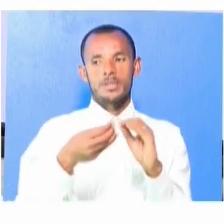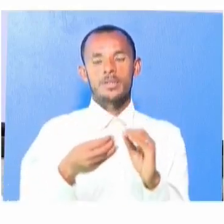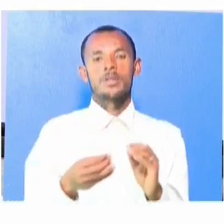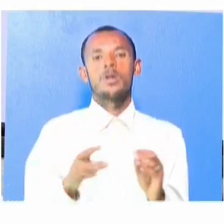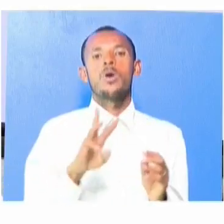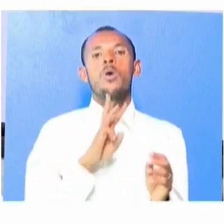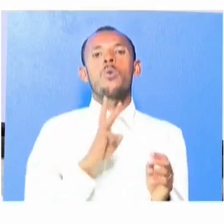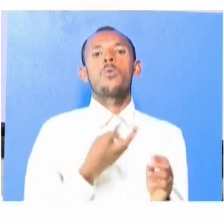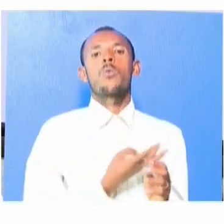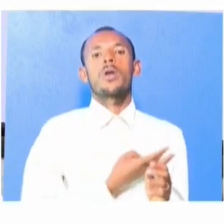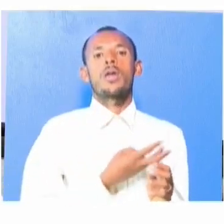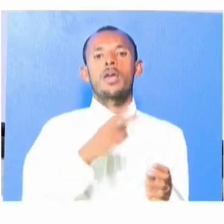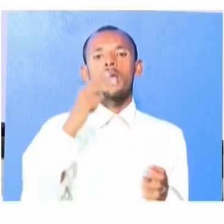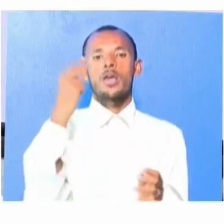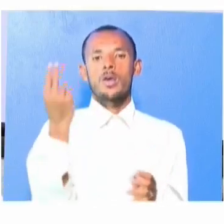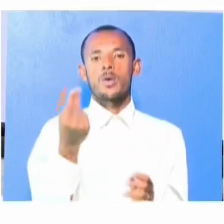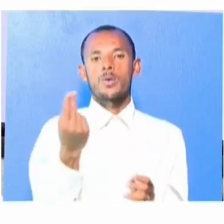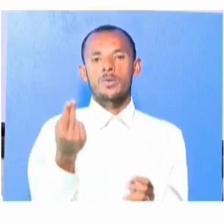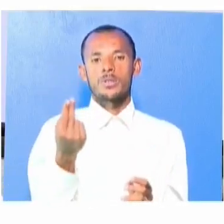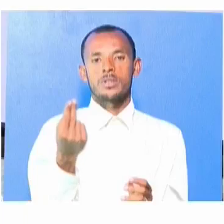we use